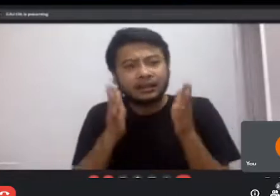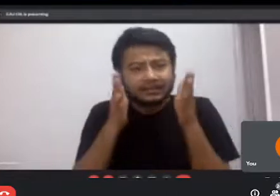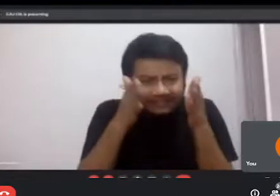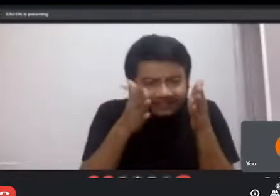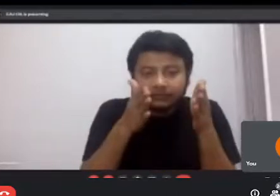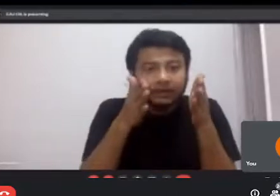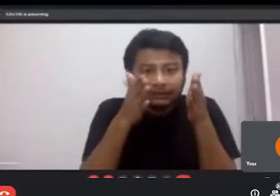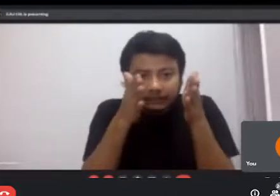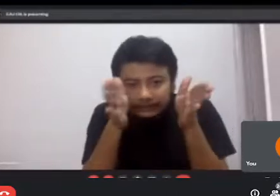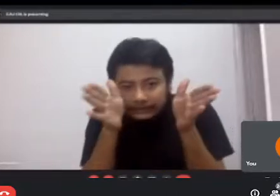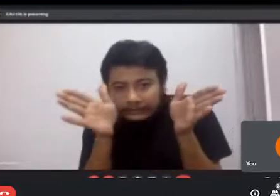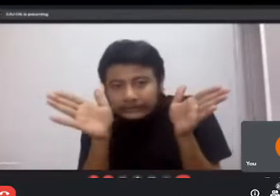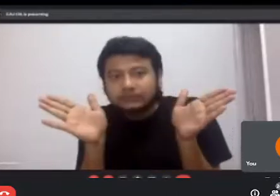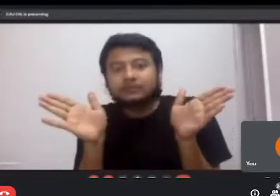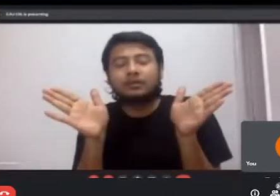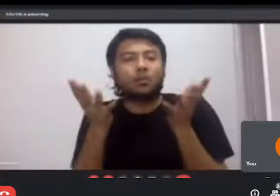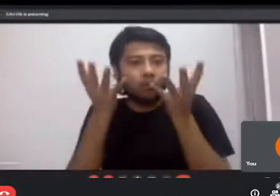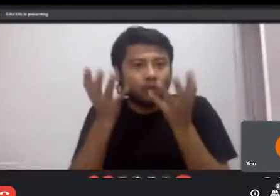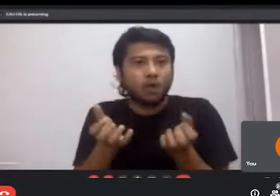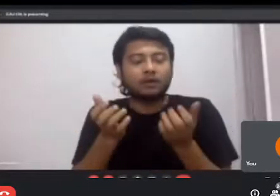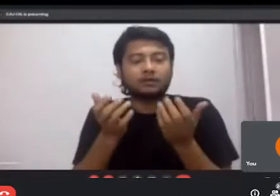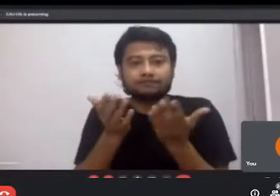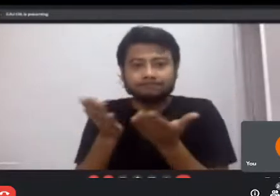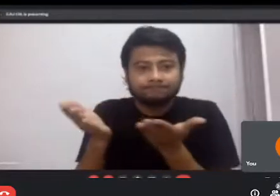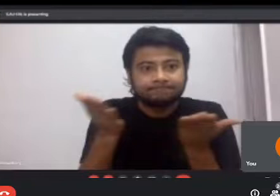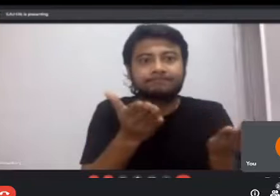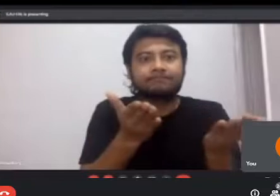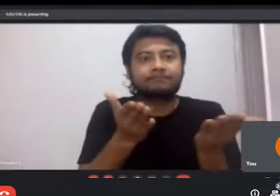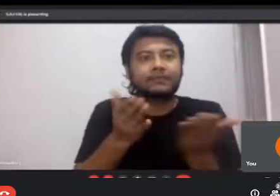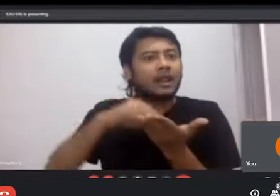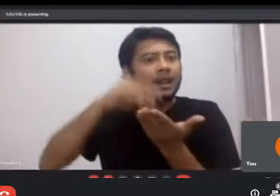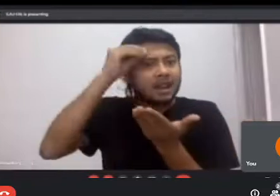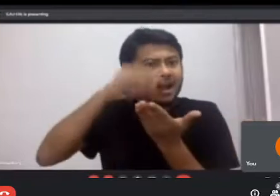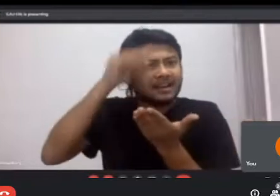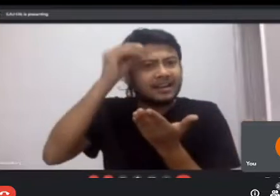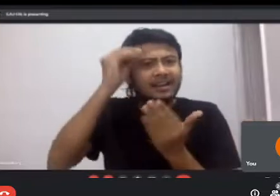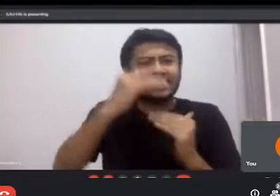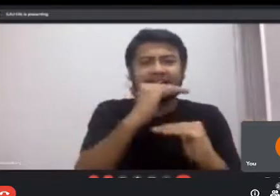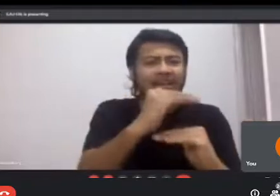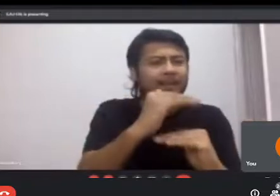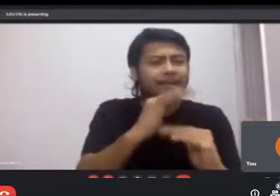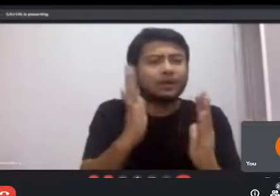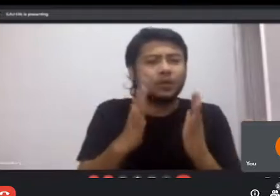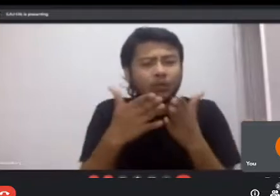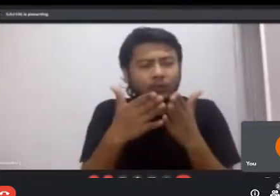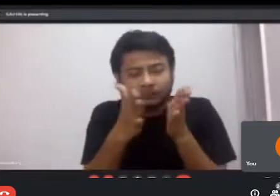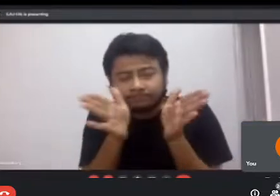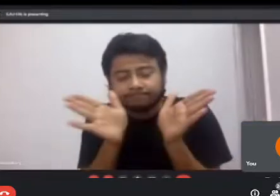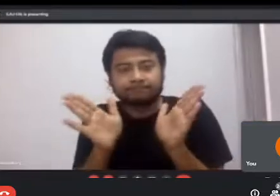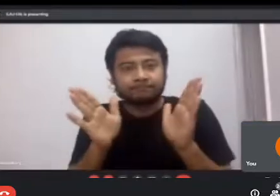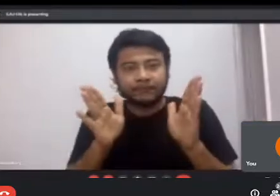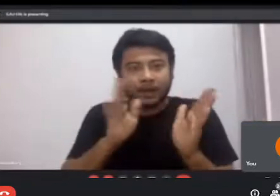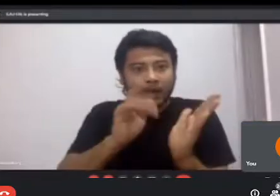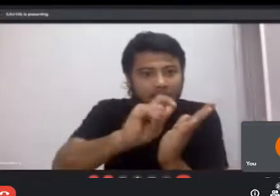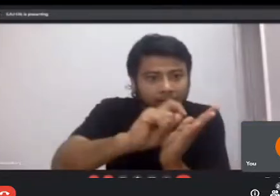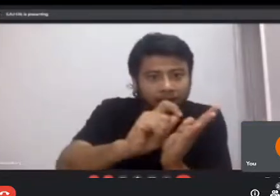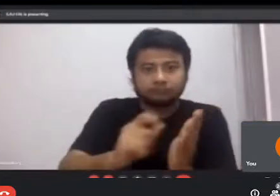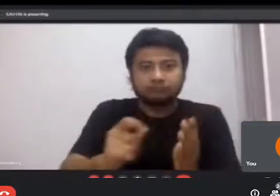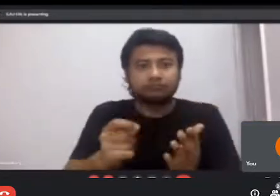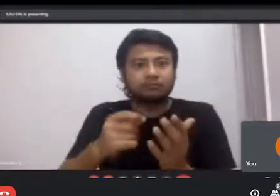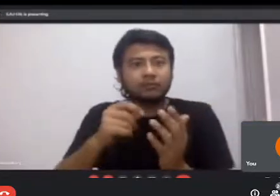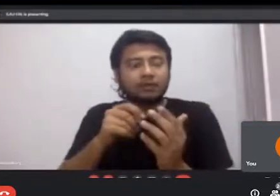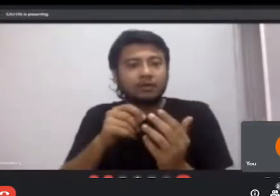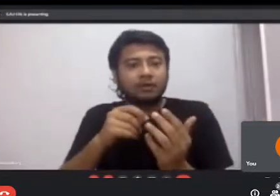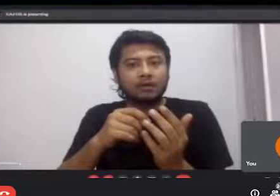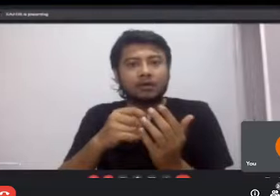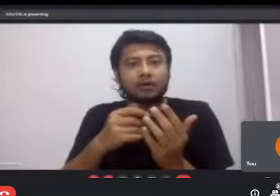which people can learn and communicate and use language and different ways of expression. So this